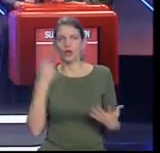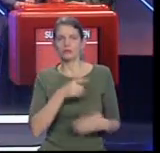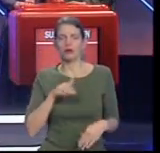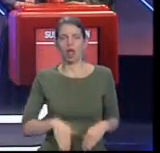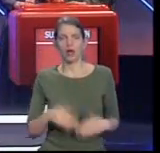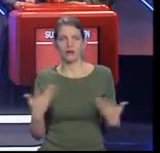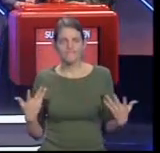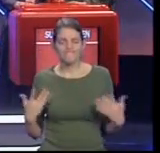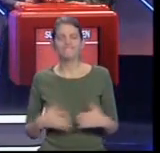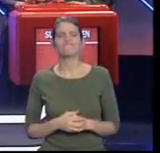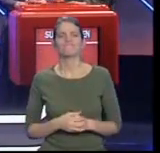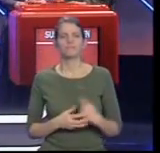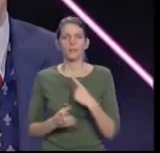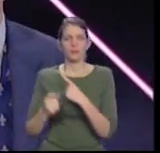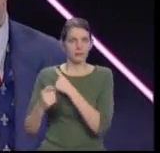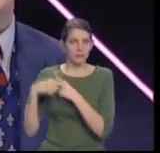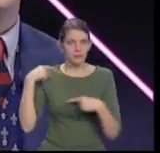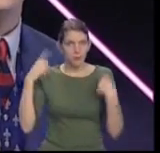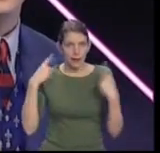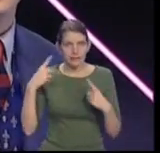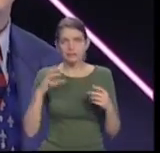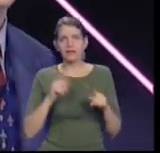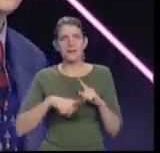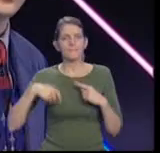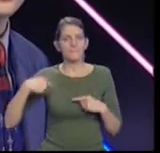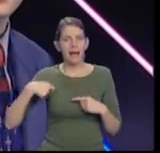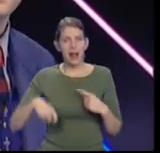in until you hear this noise. And if you hear